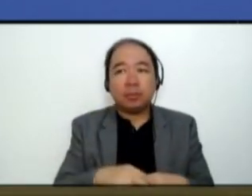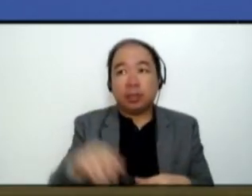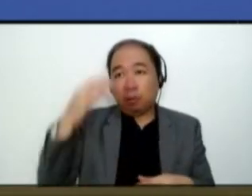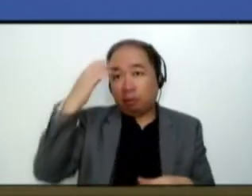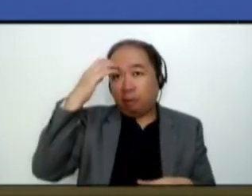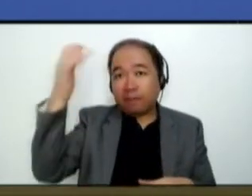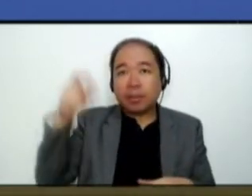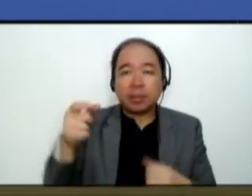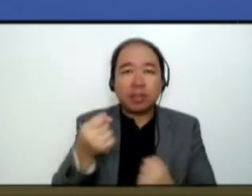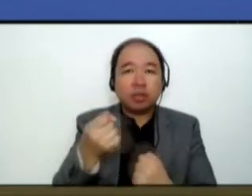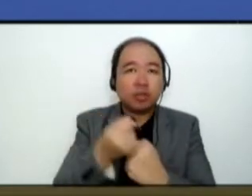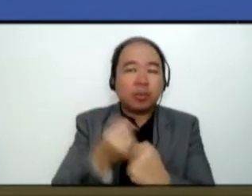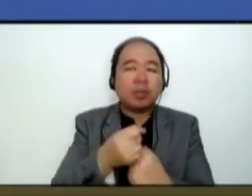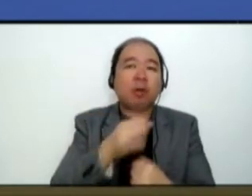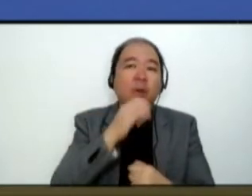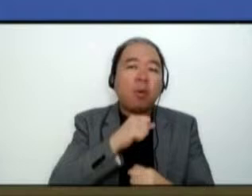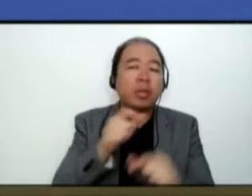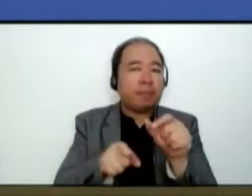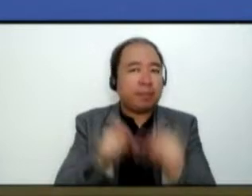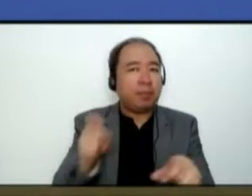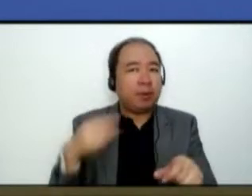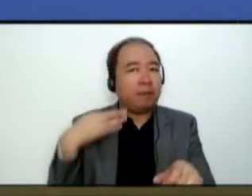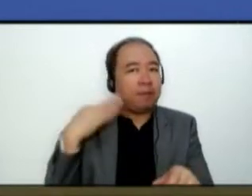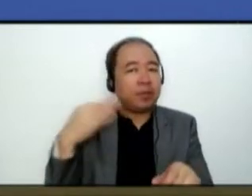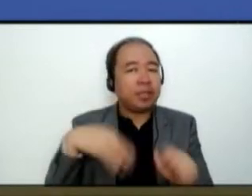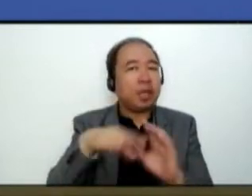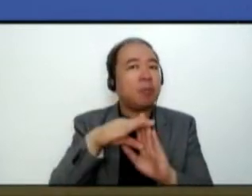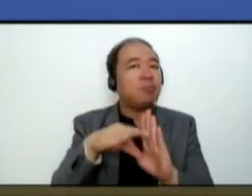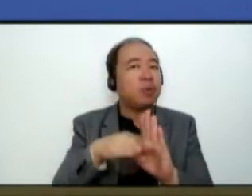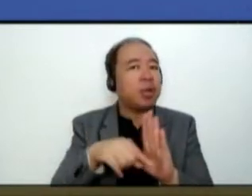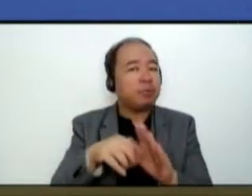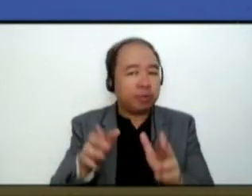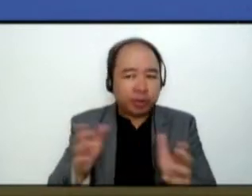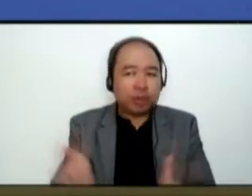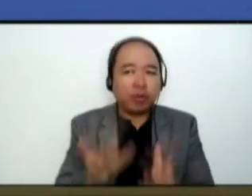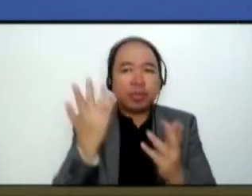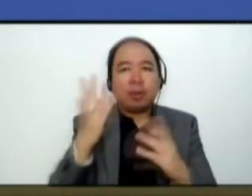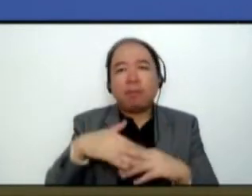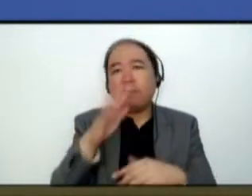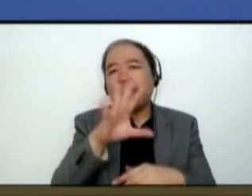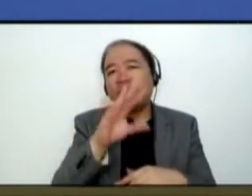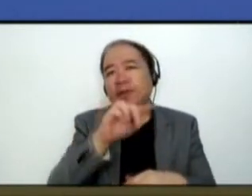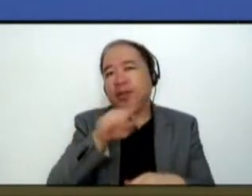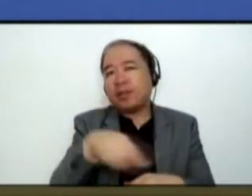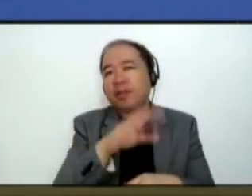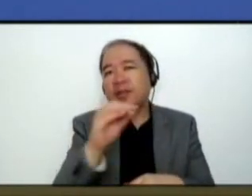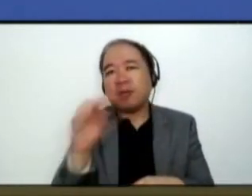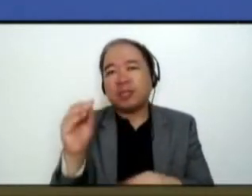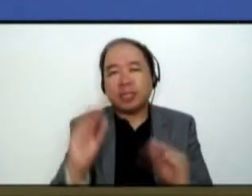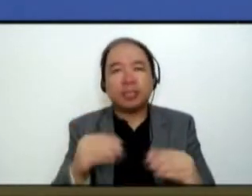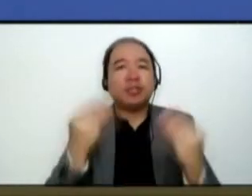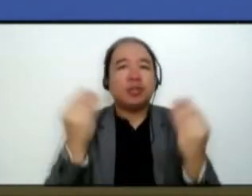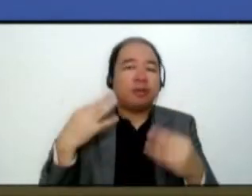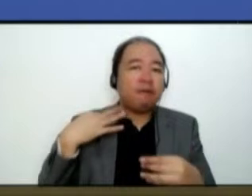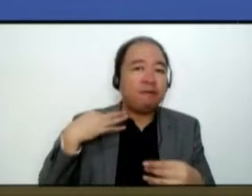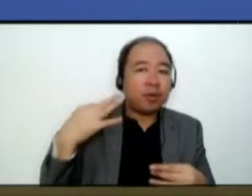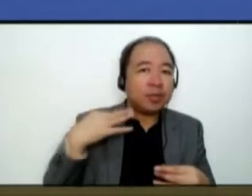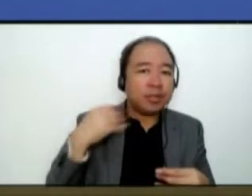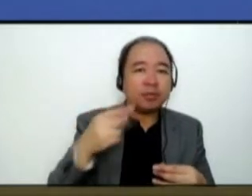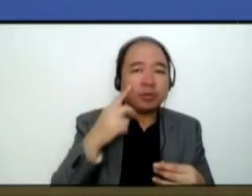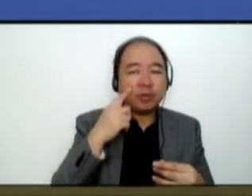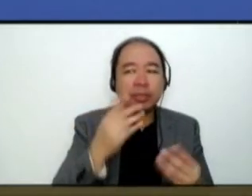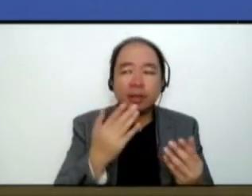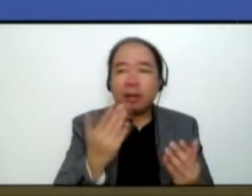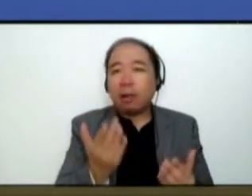supports the Older Persons Volunteer Program, which mobilized over 50,000 younger volunteers to visit and